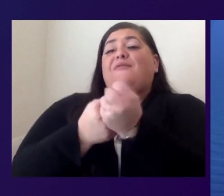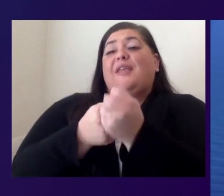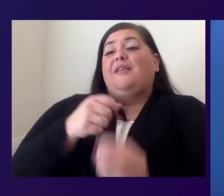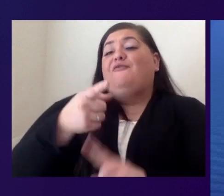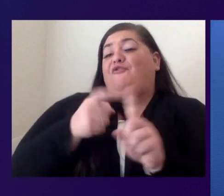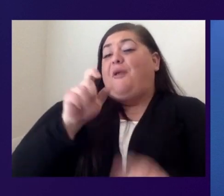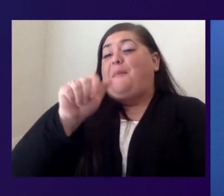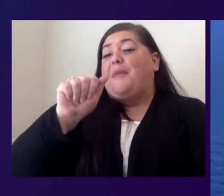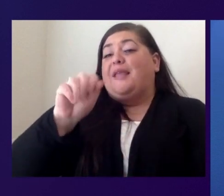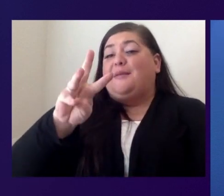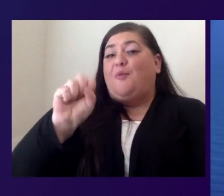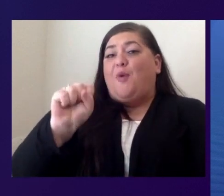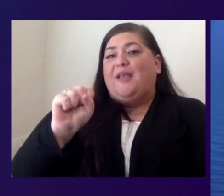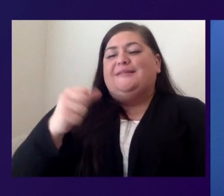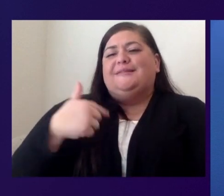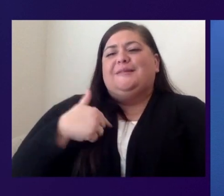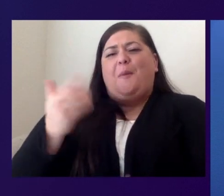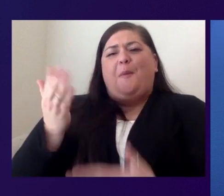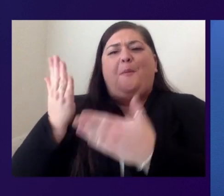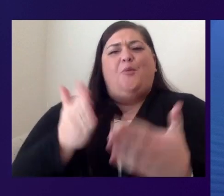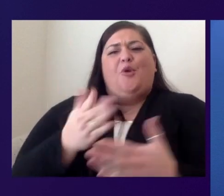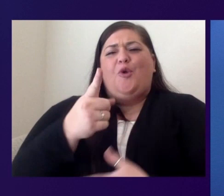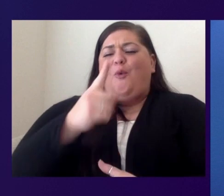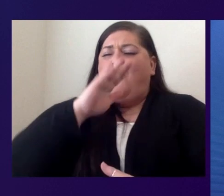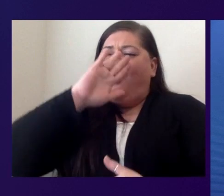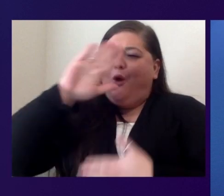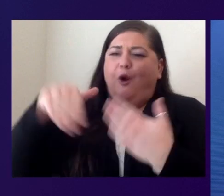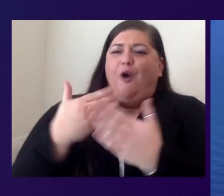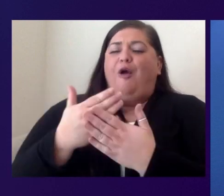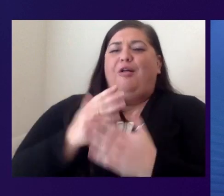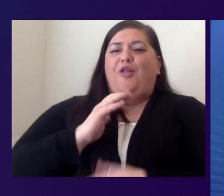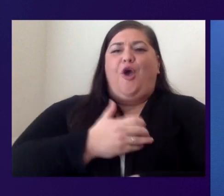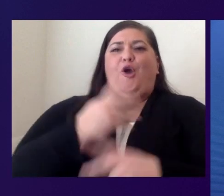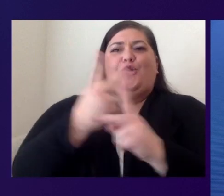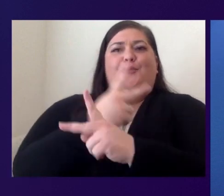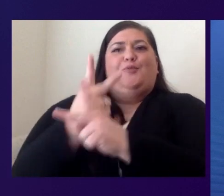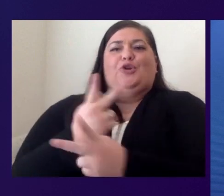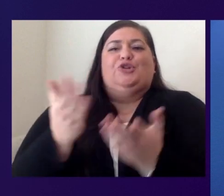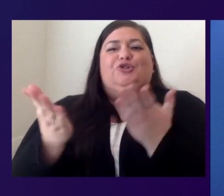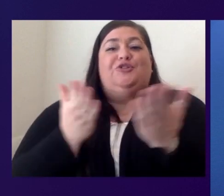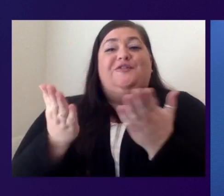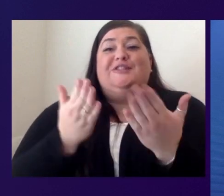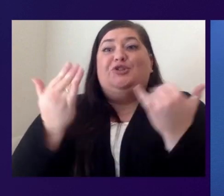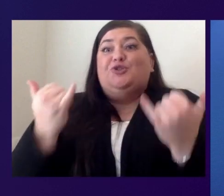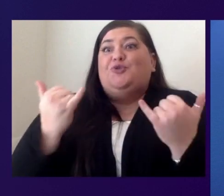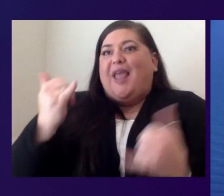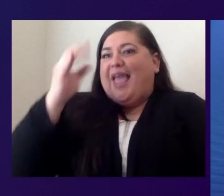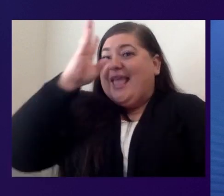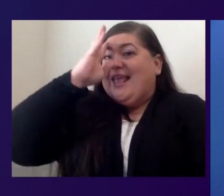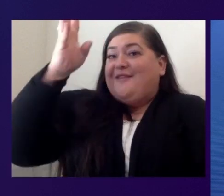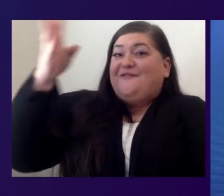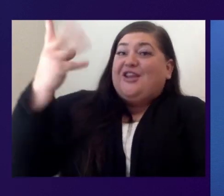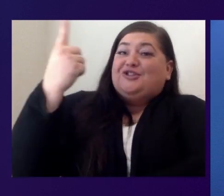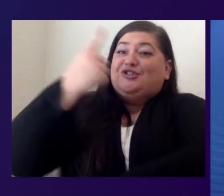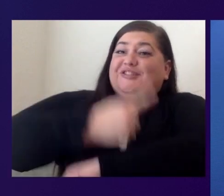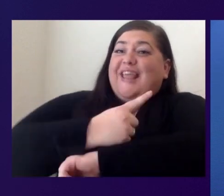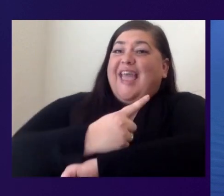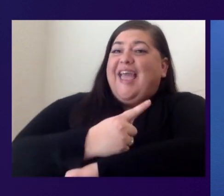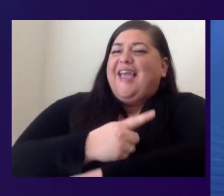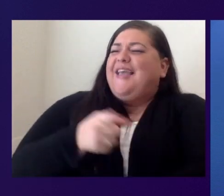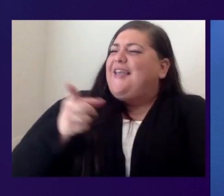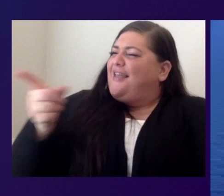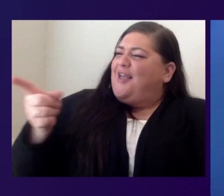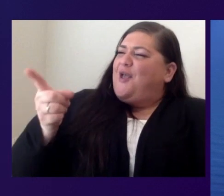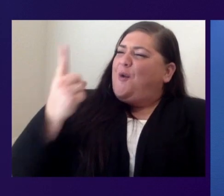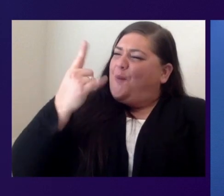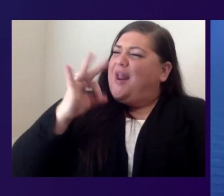you all of our end user computing services today here on the Innovation Day. But I'm joined by one of my, we established